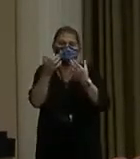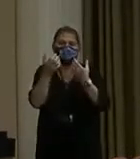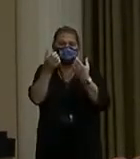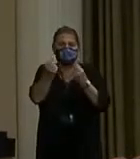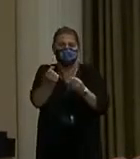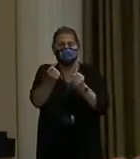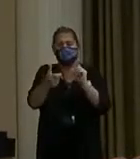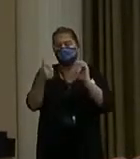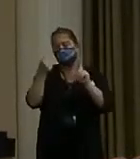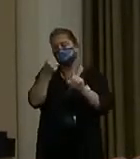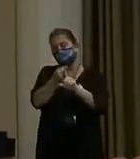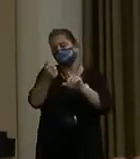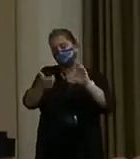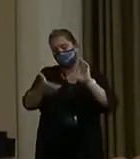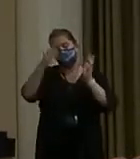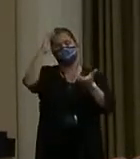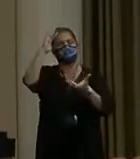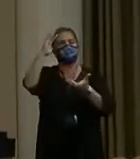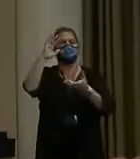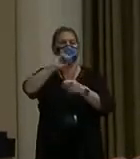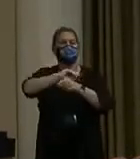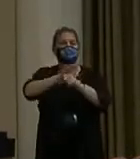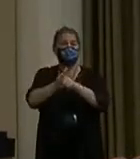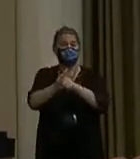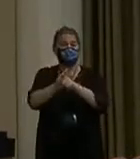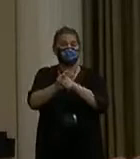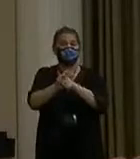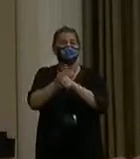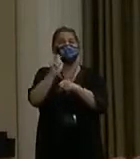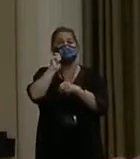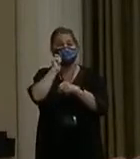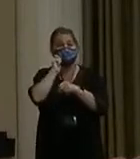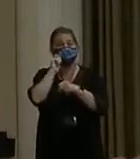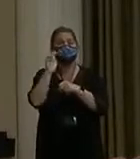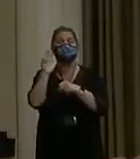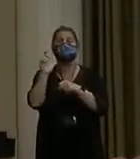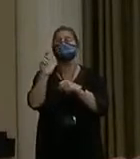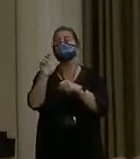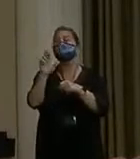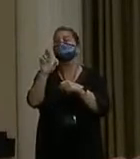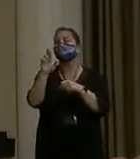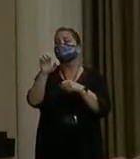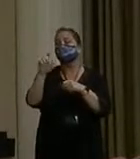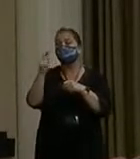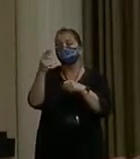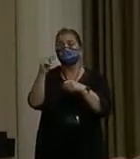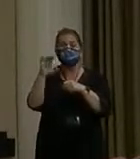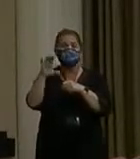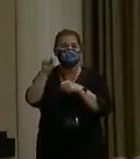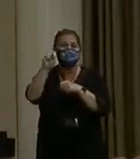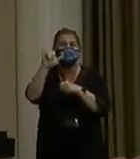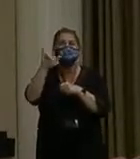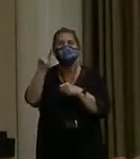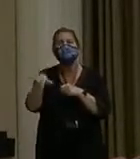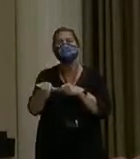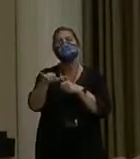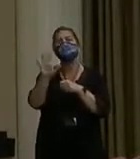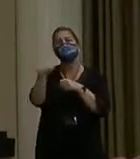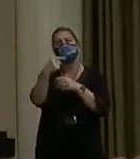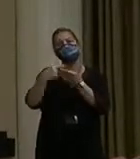devastating toll of COVID-19 and by race and ethnicity, as we've heard, you know, in other talks during this